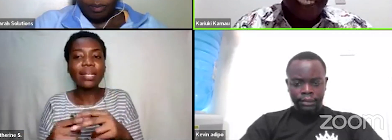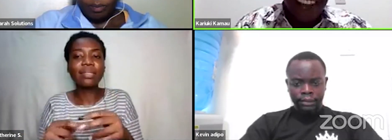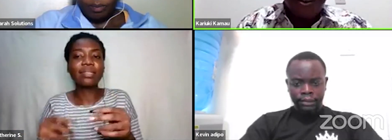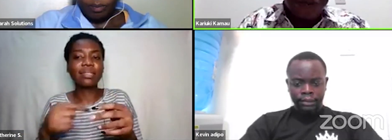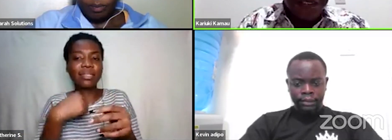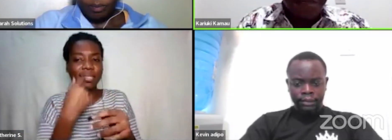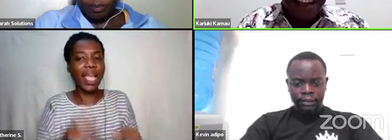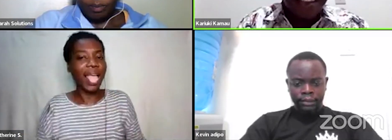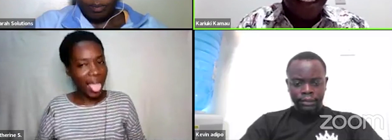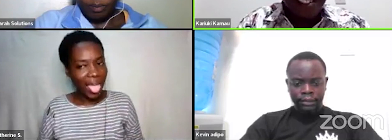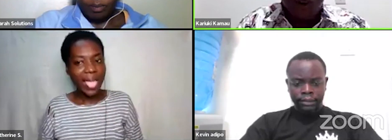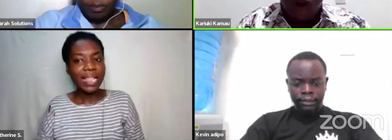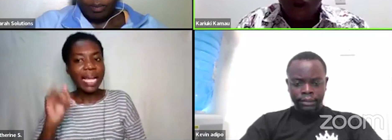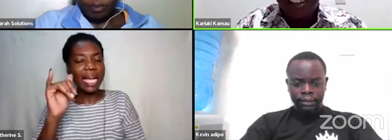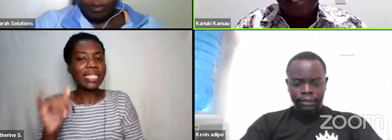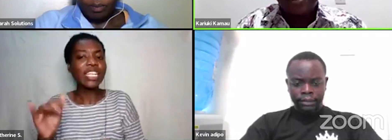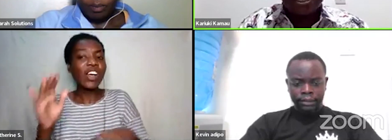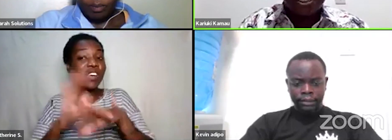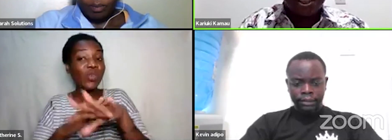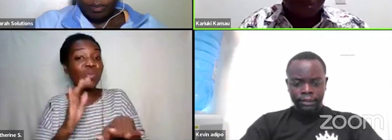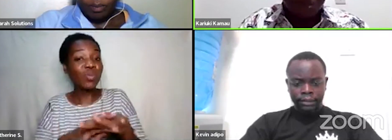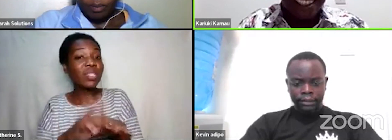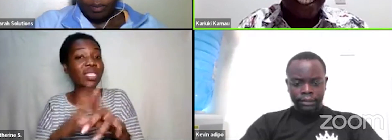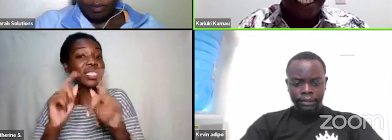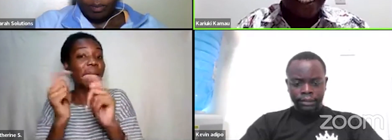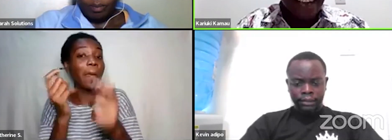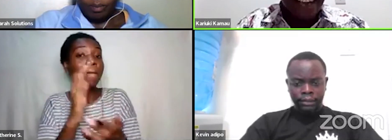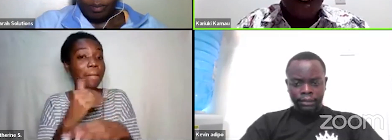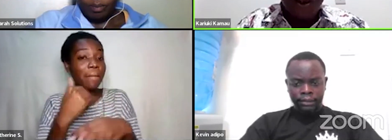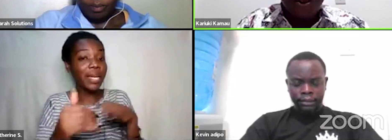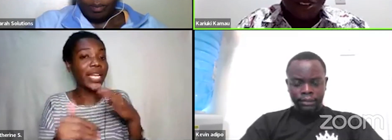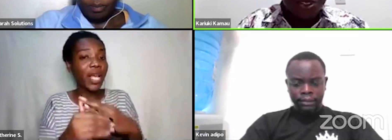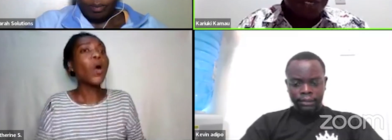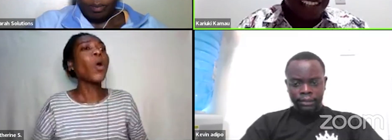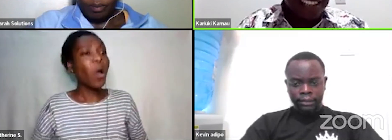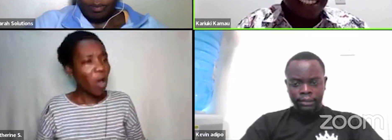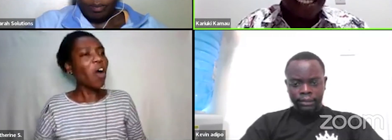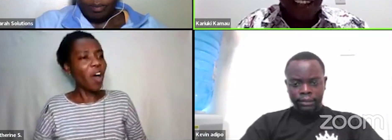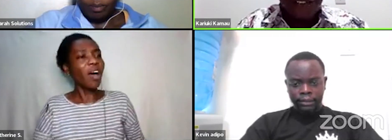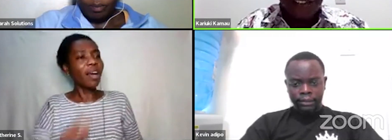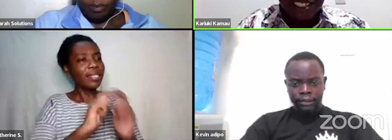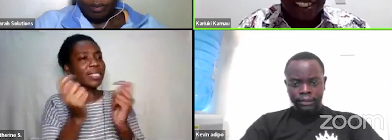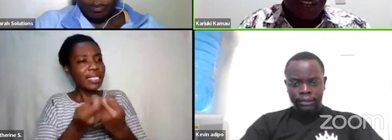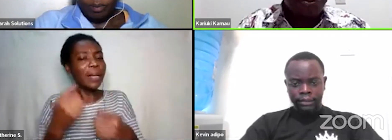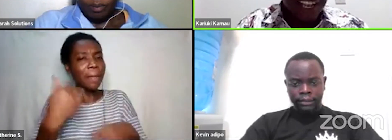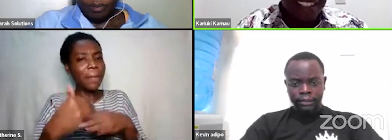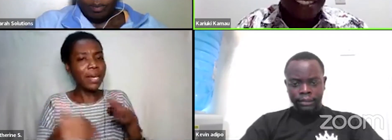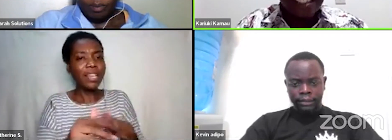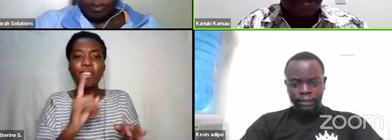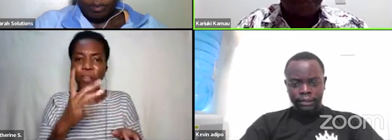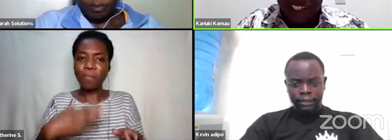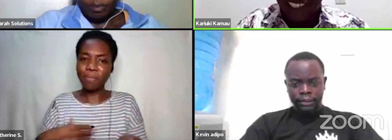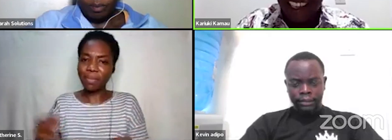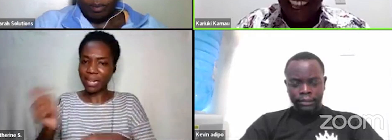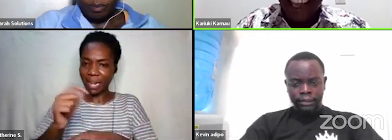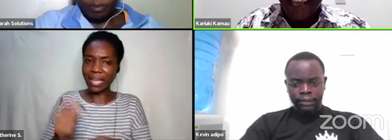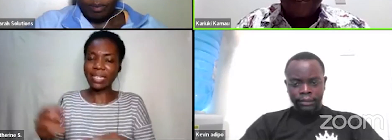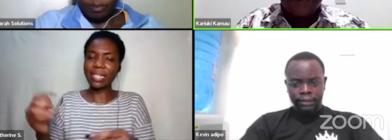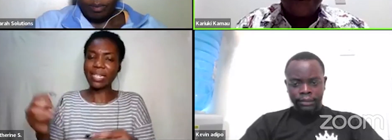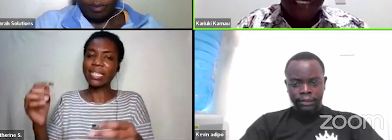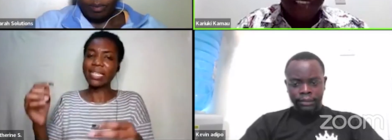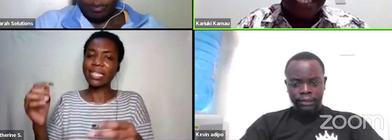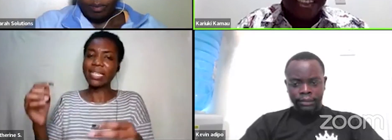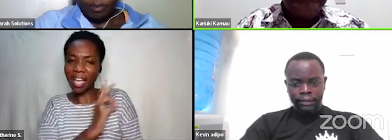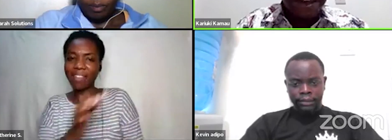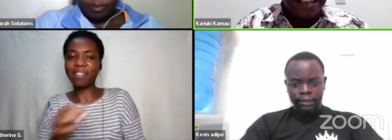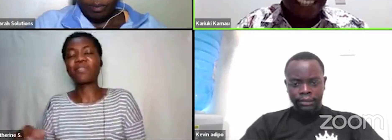team building. I opened my ears. Oh, it's called team building. Now I will not be writing staff retreat. I will be writing team building.